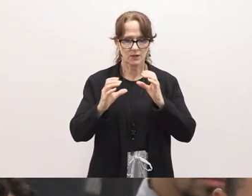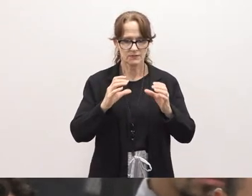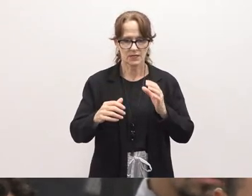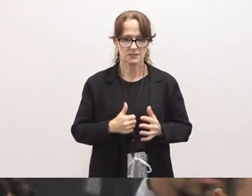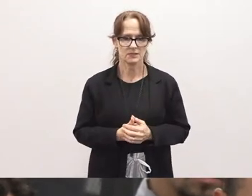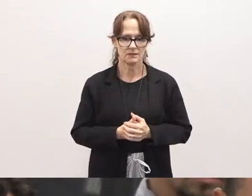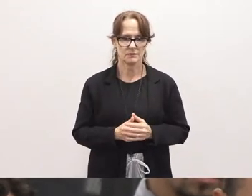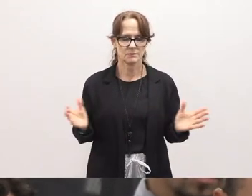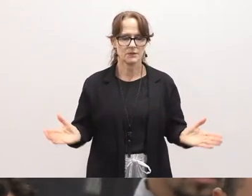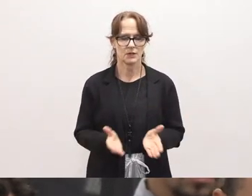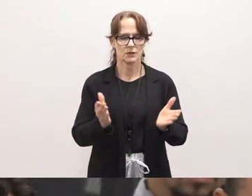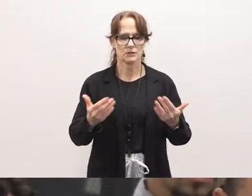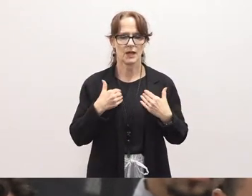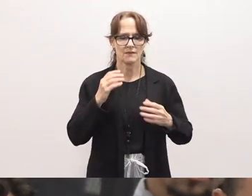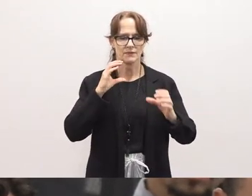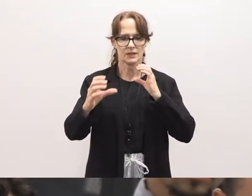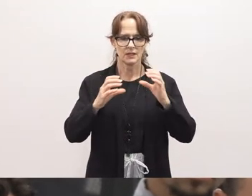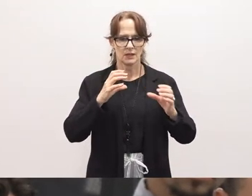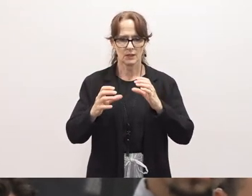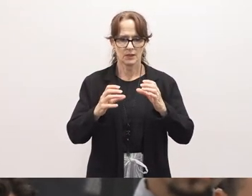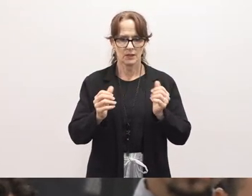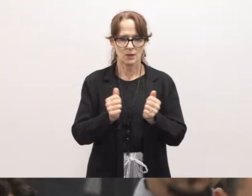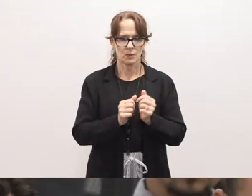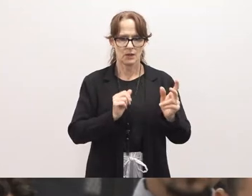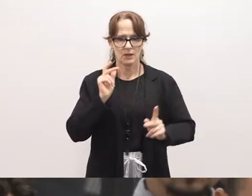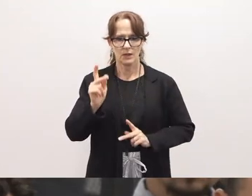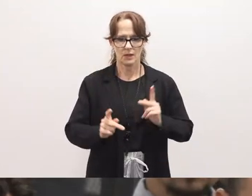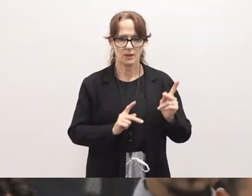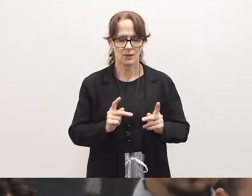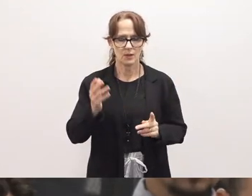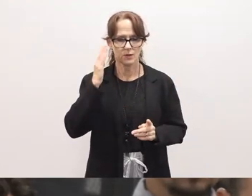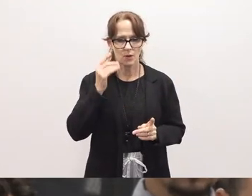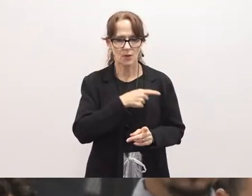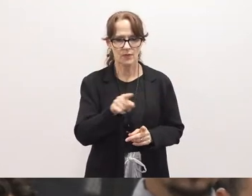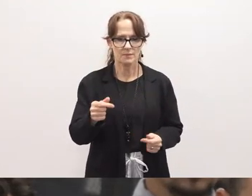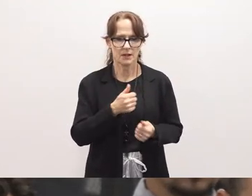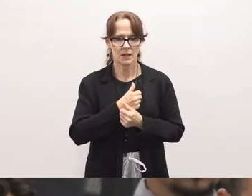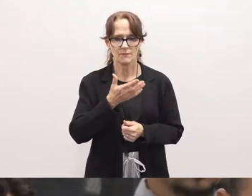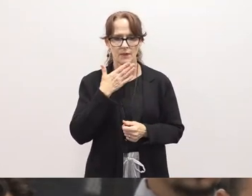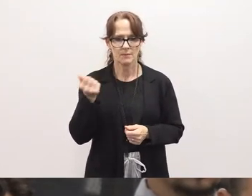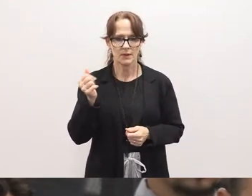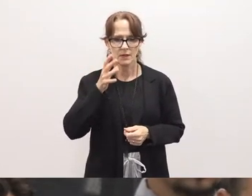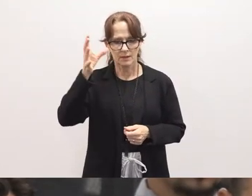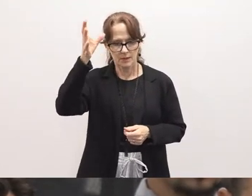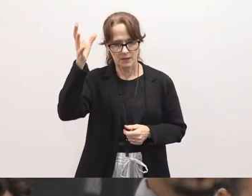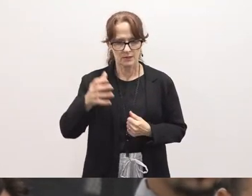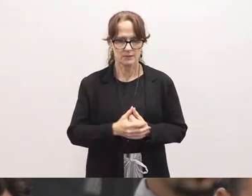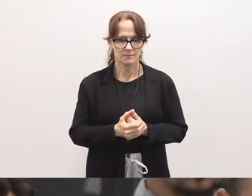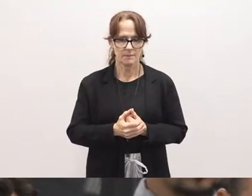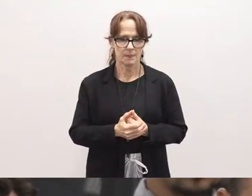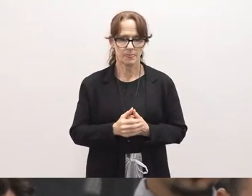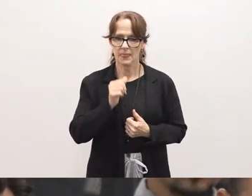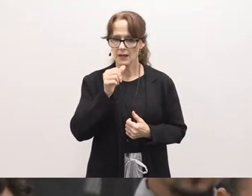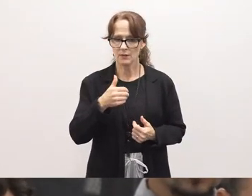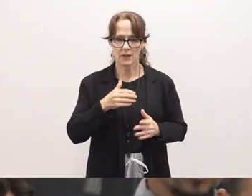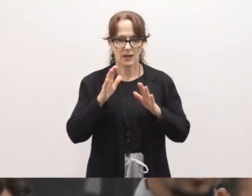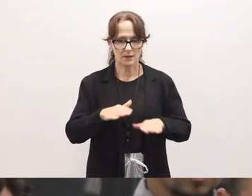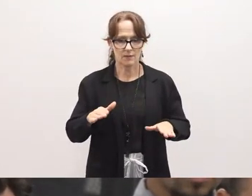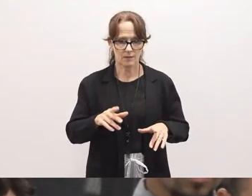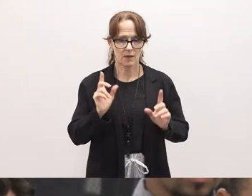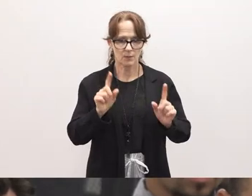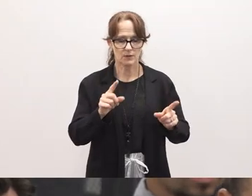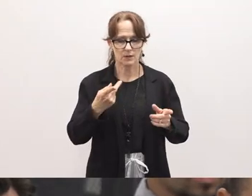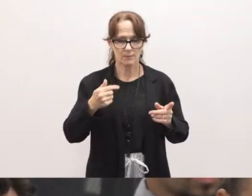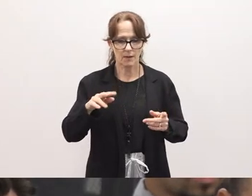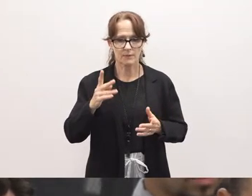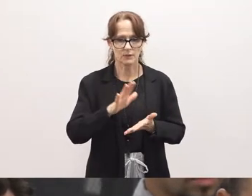They should be encouraged to have these conversations with the people who know them and love them best, their parents. I don't have kids, but I did go to public